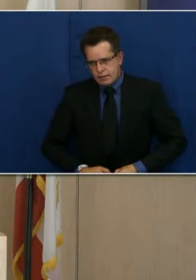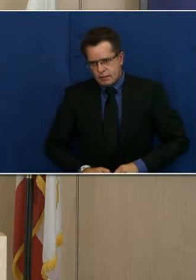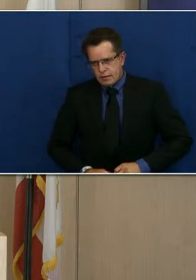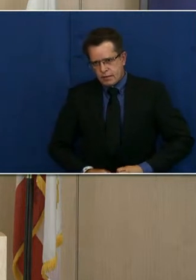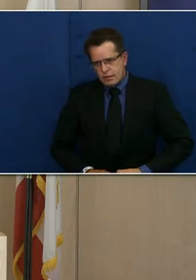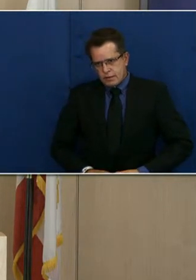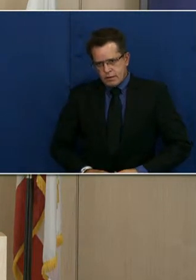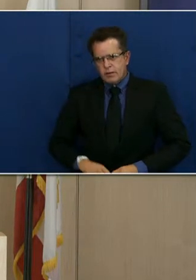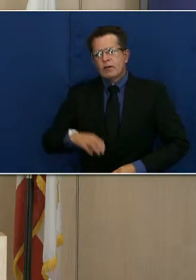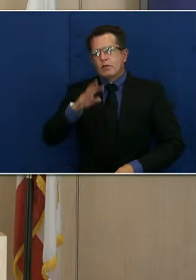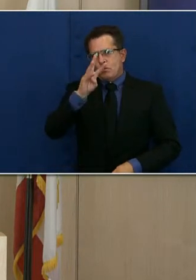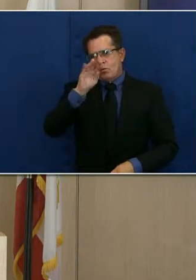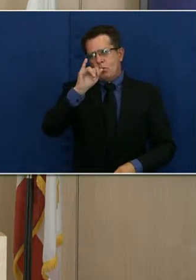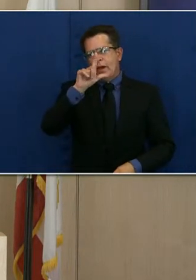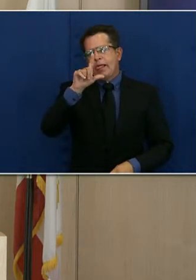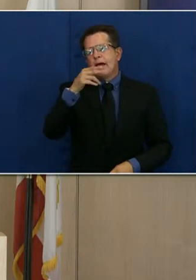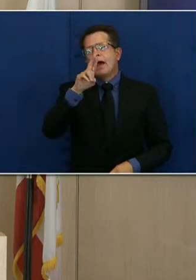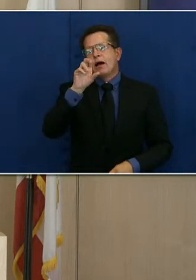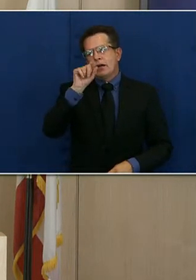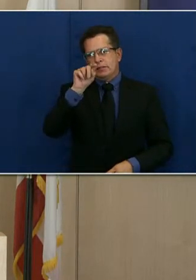Diego.